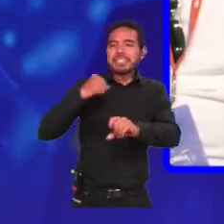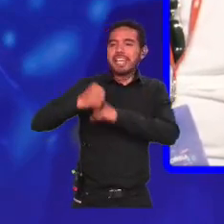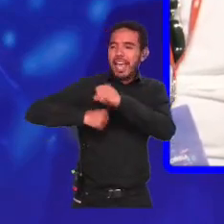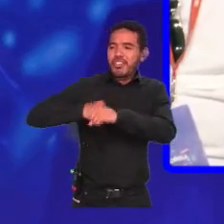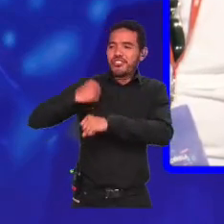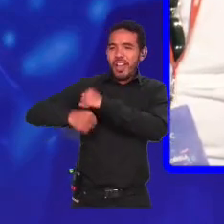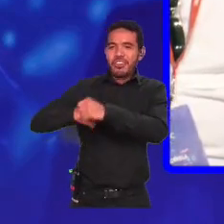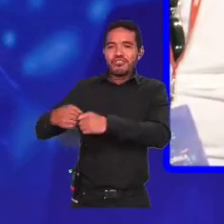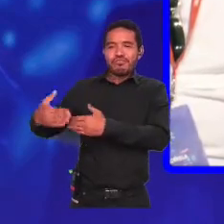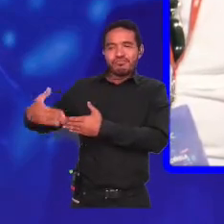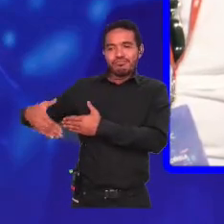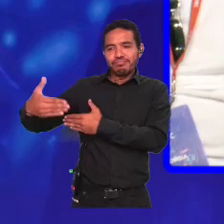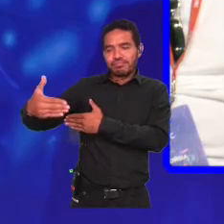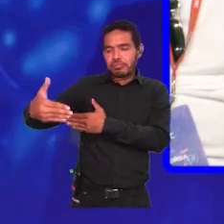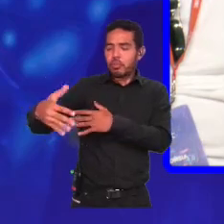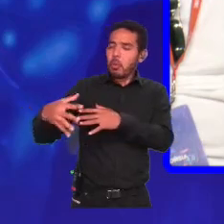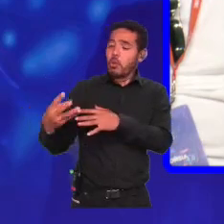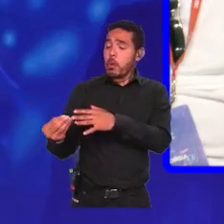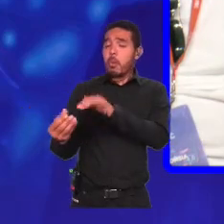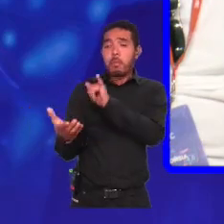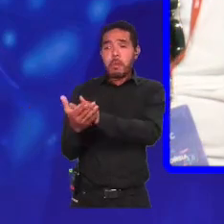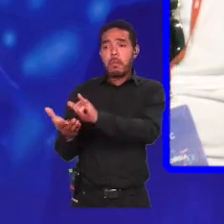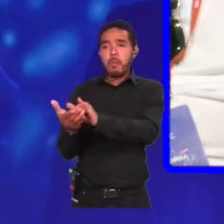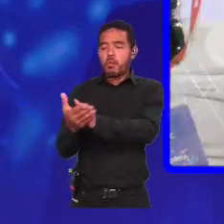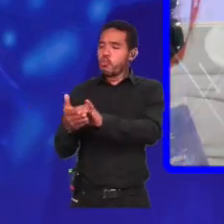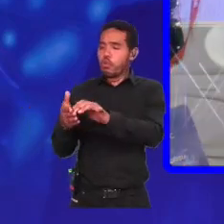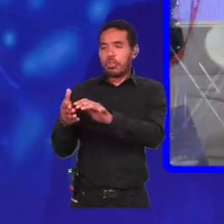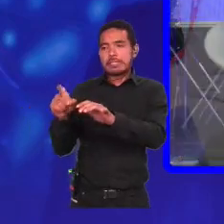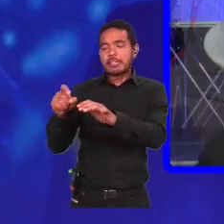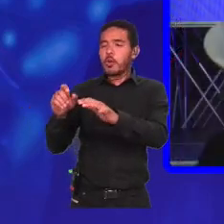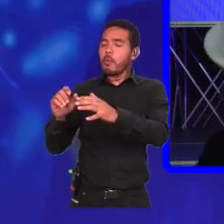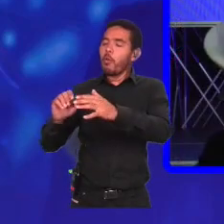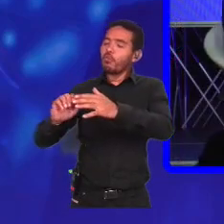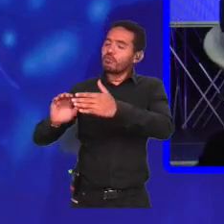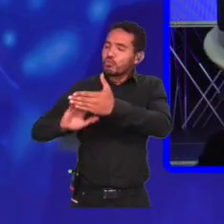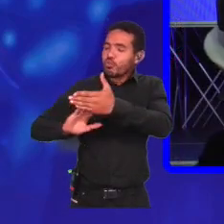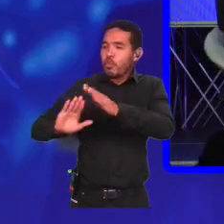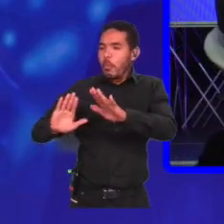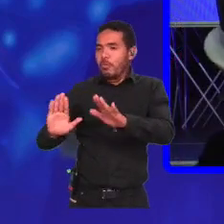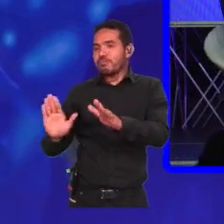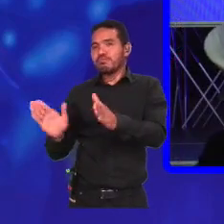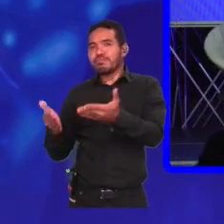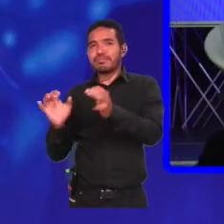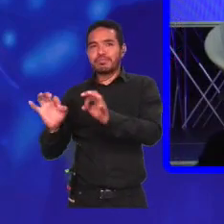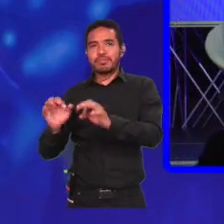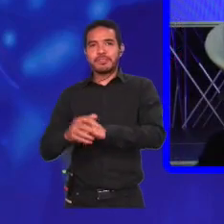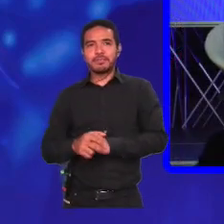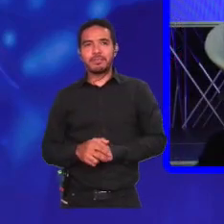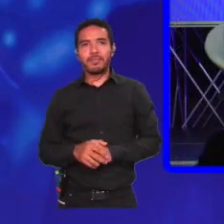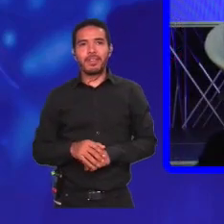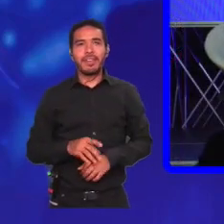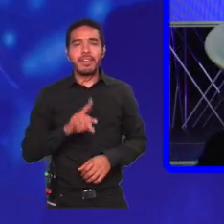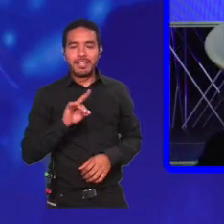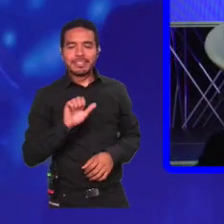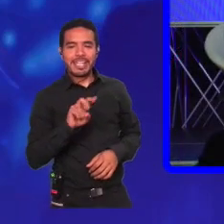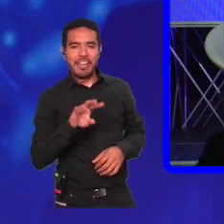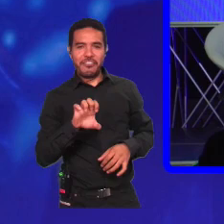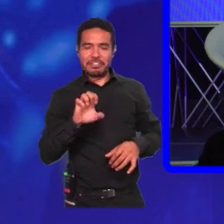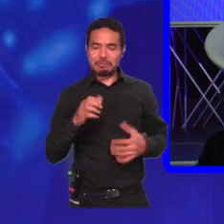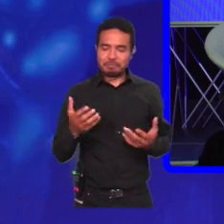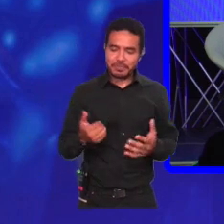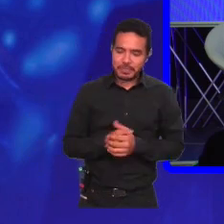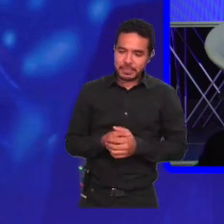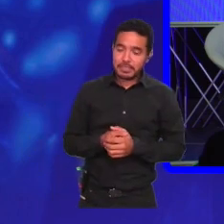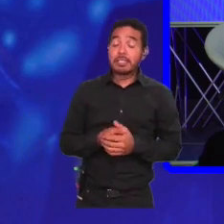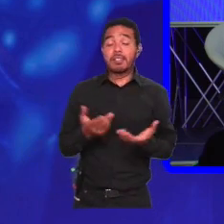that needs to be optimized or something like that? Ooh, Dave will be perfect for that question. So, you know, we're really fortunate because we